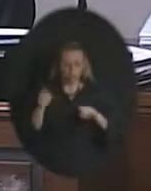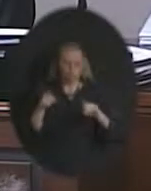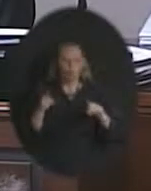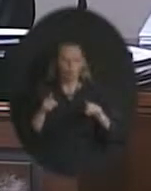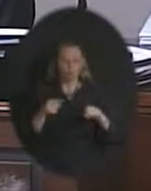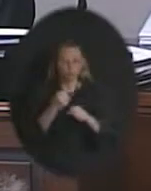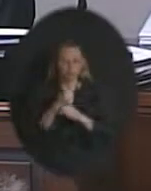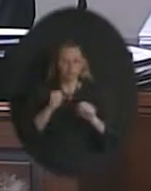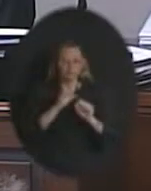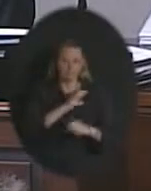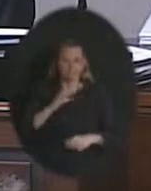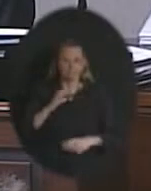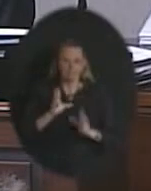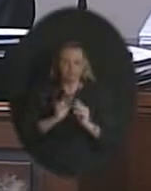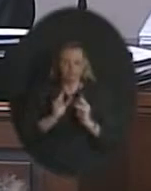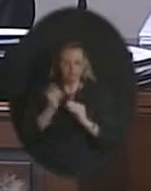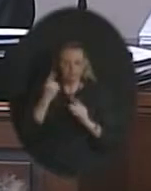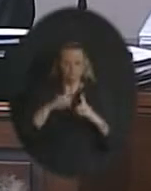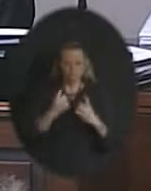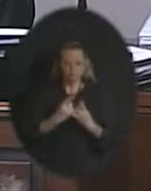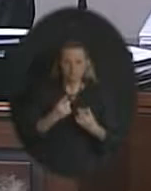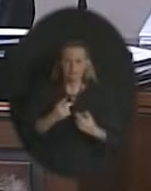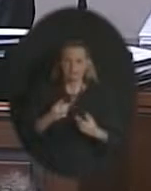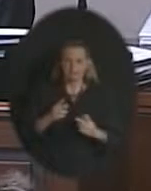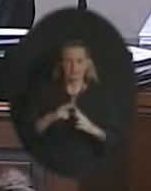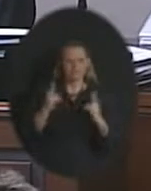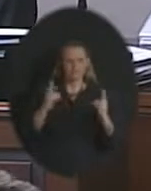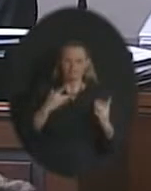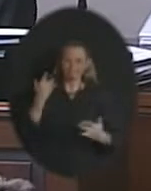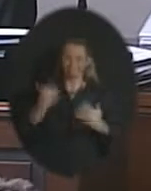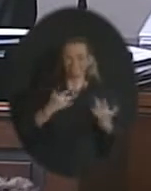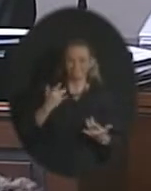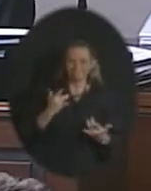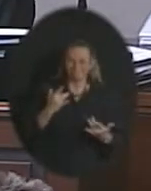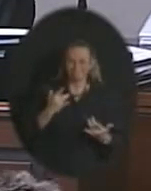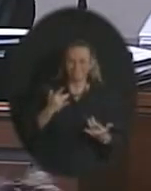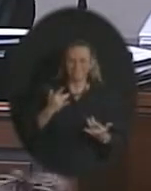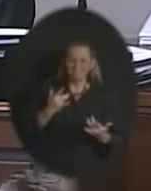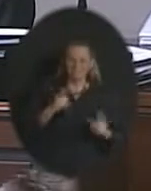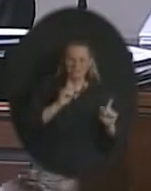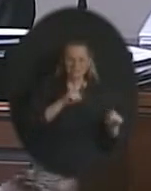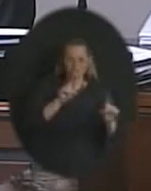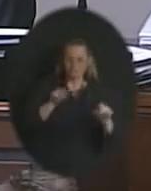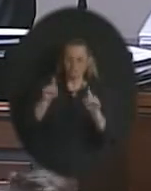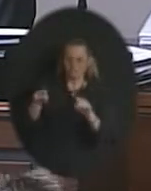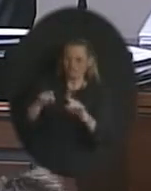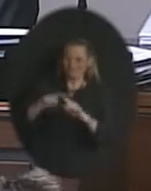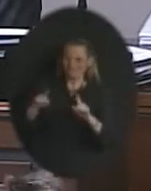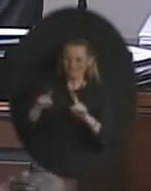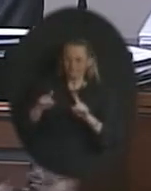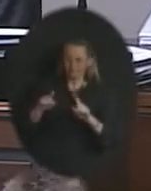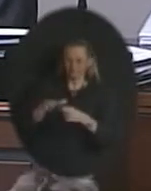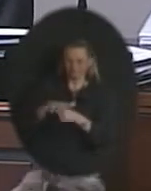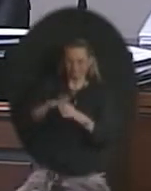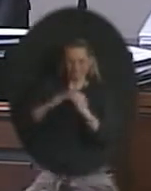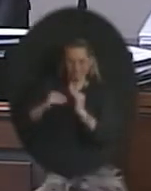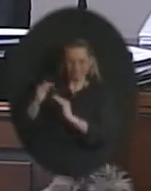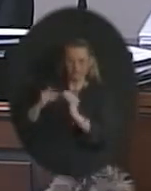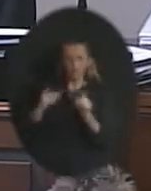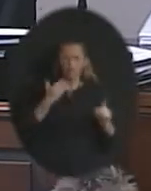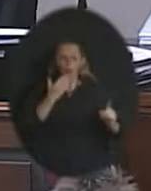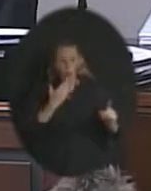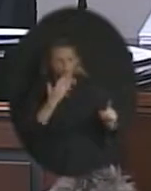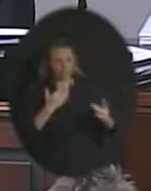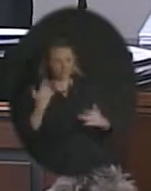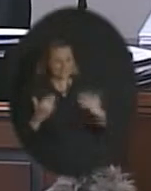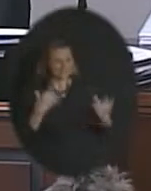committee meetings for the district. Yeah. They're very spirited. We go to different locations all the time. That's a good thing to say.